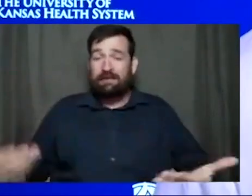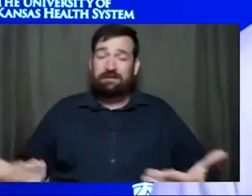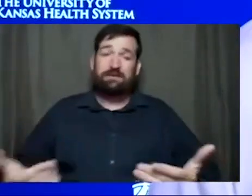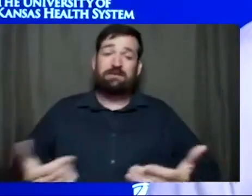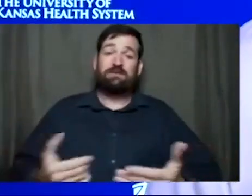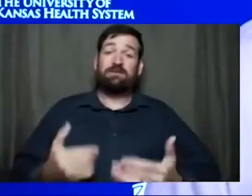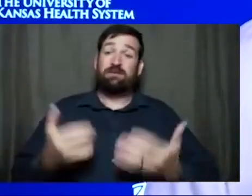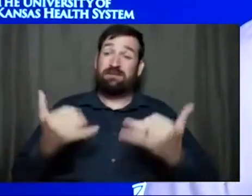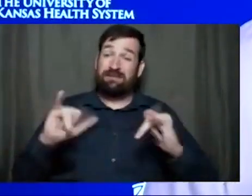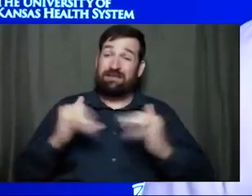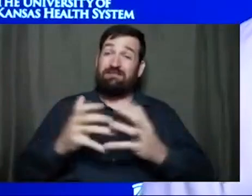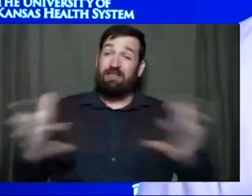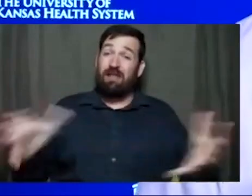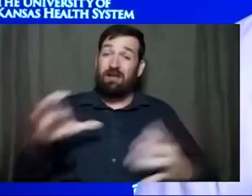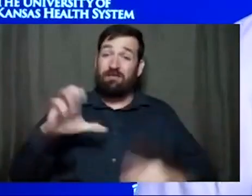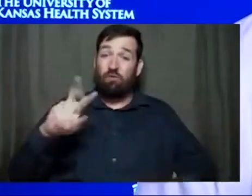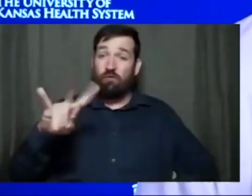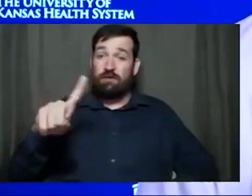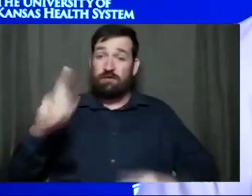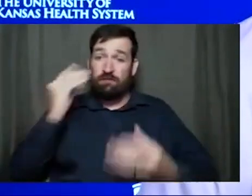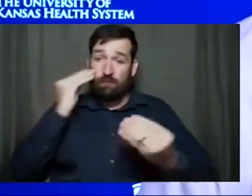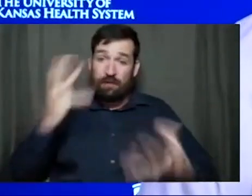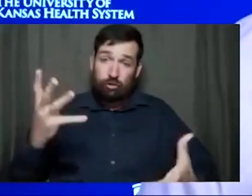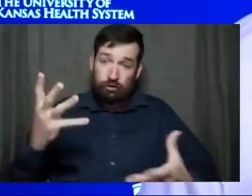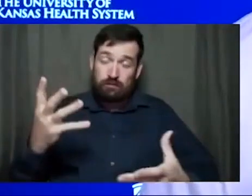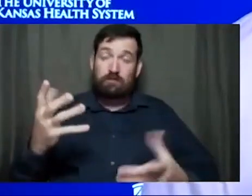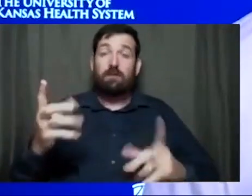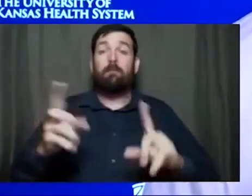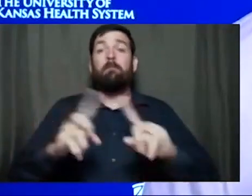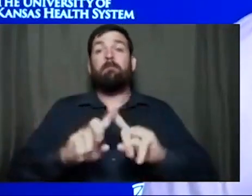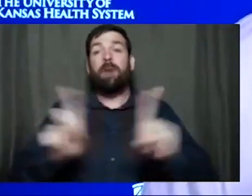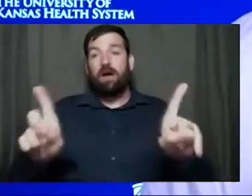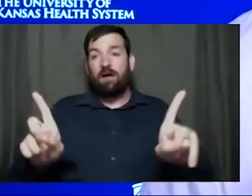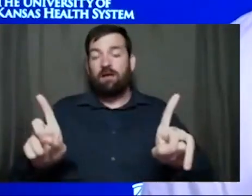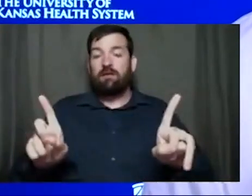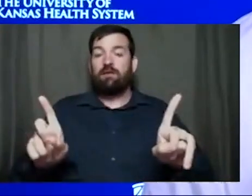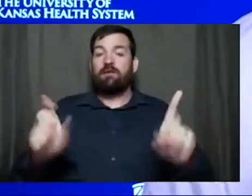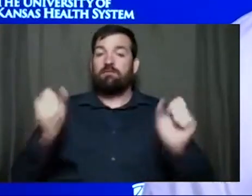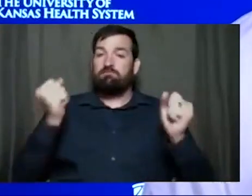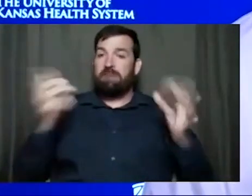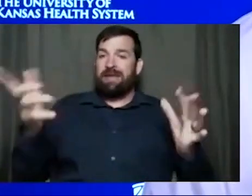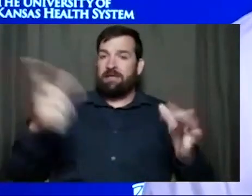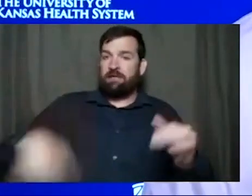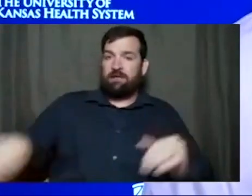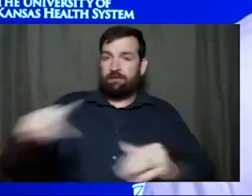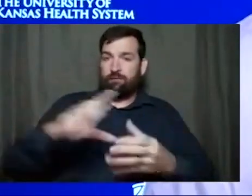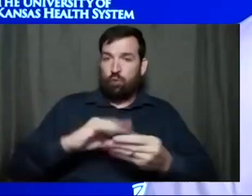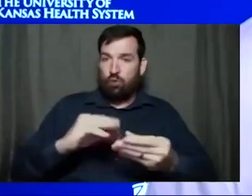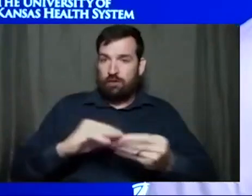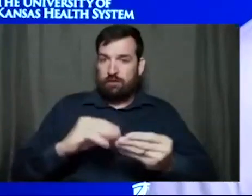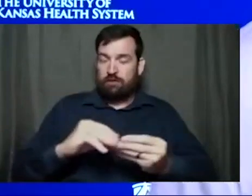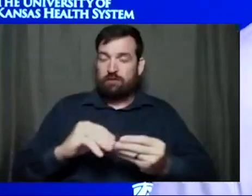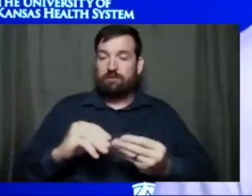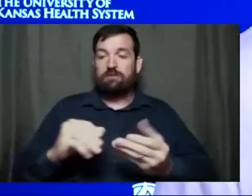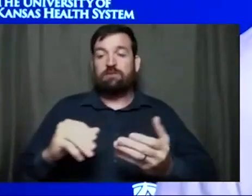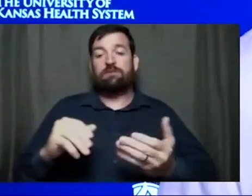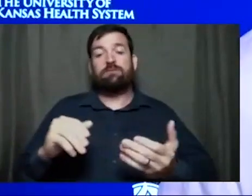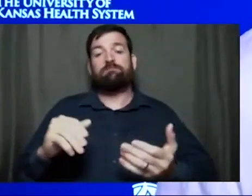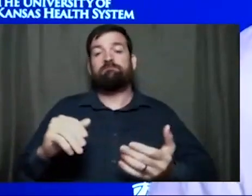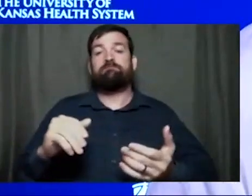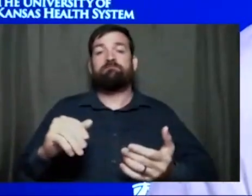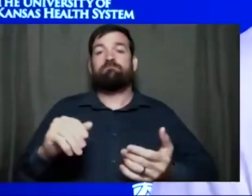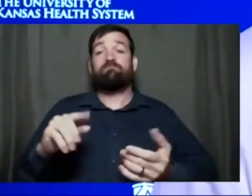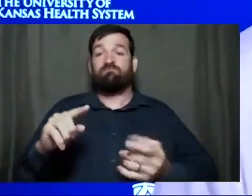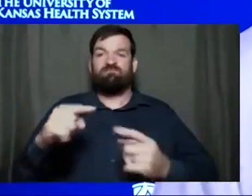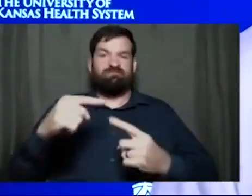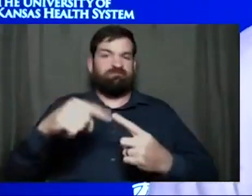COVID information and stories, but I think there's also a lot of those stories not only having to deal with the capacity issues we